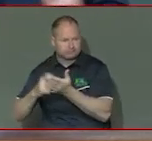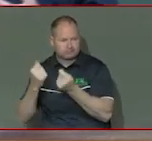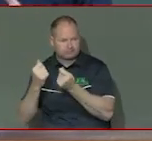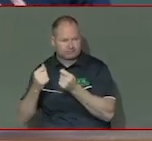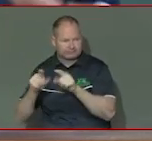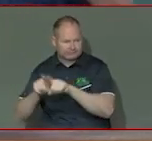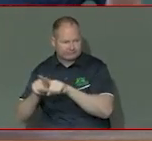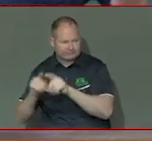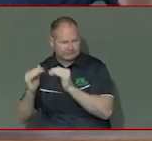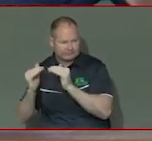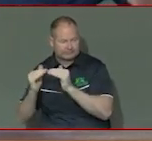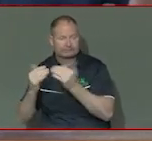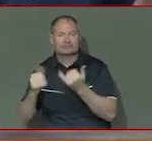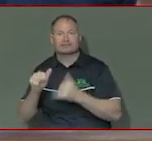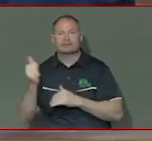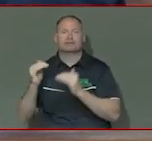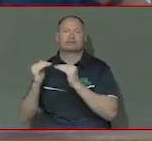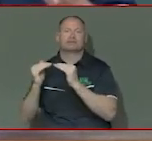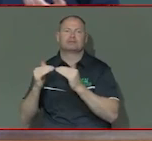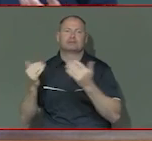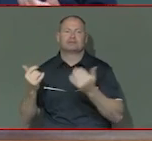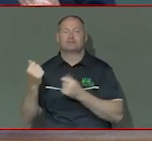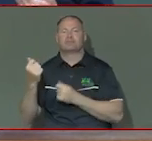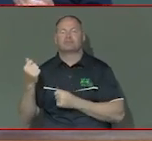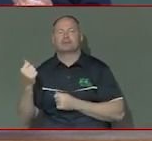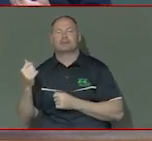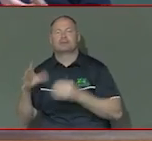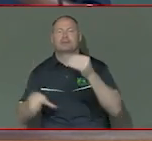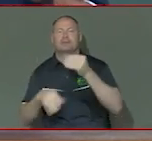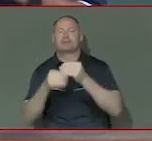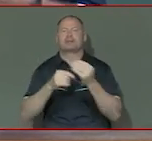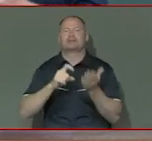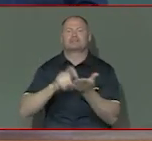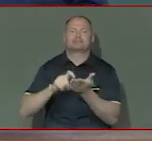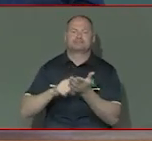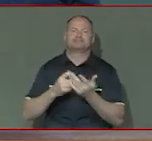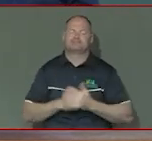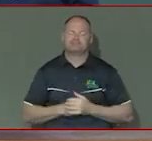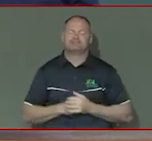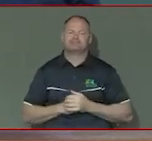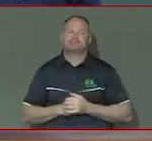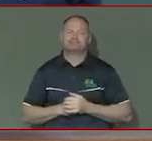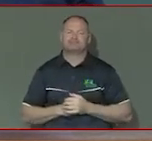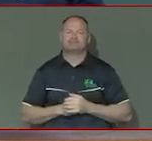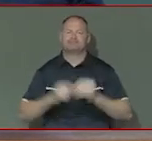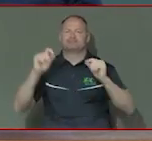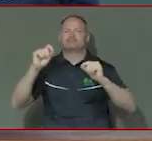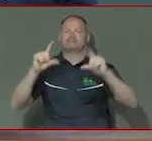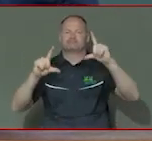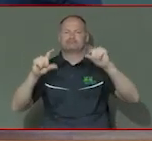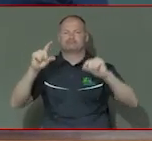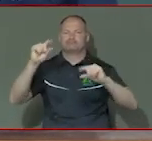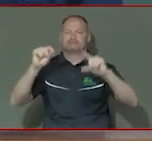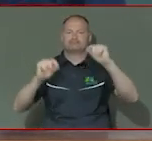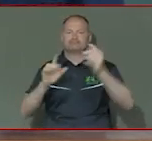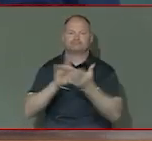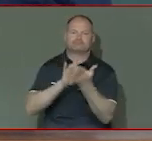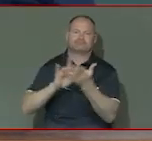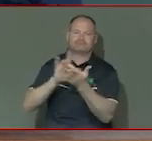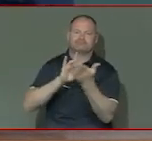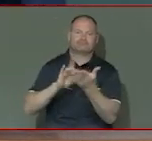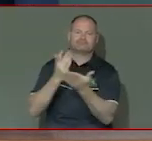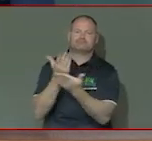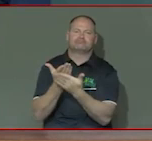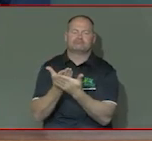equivalents. So the other formulas say it's your cash plus your debtors in ratio to your current